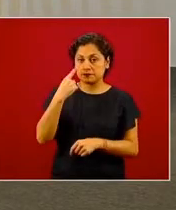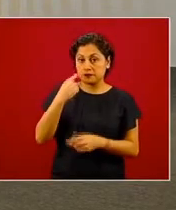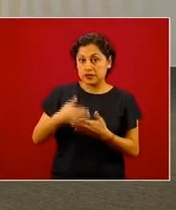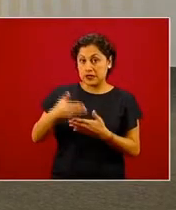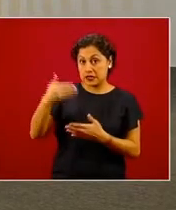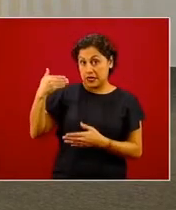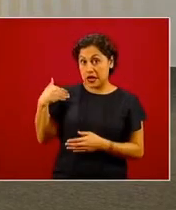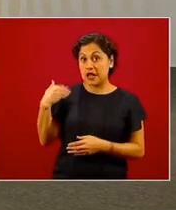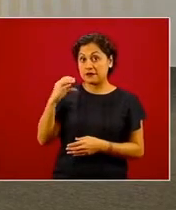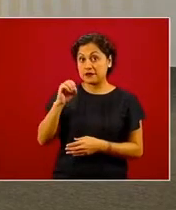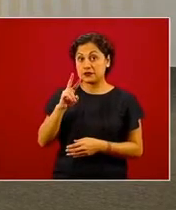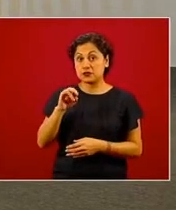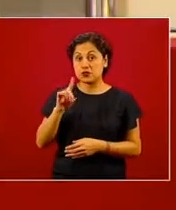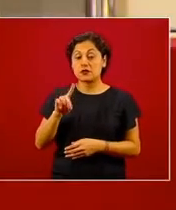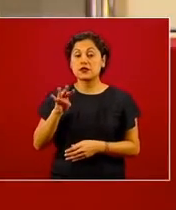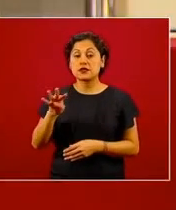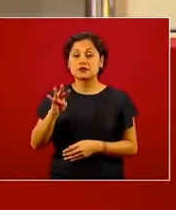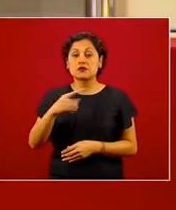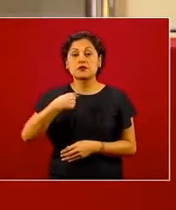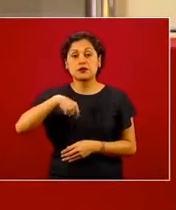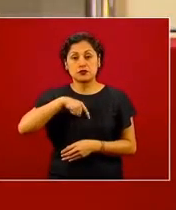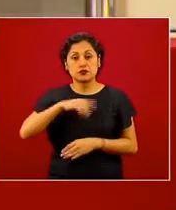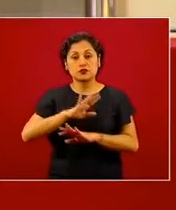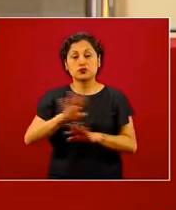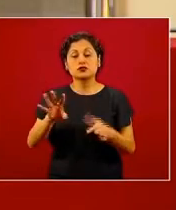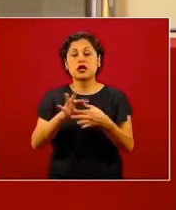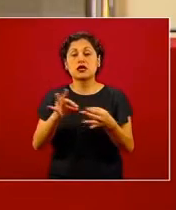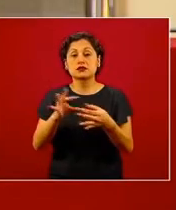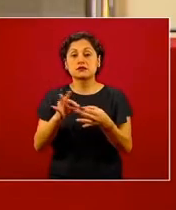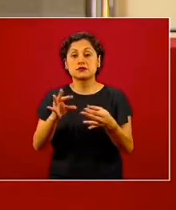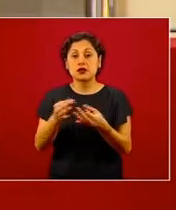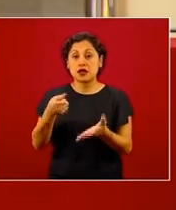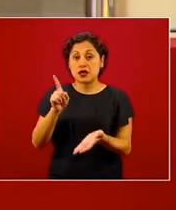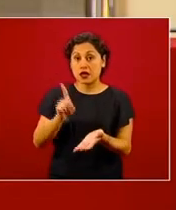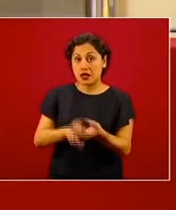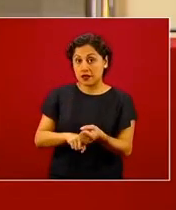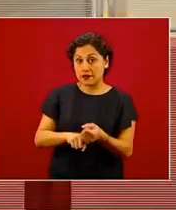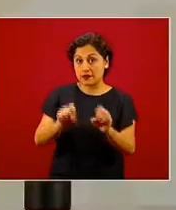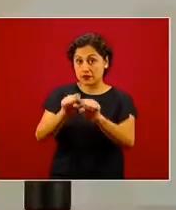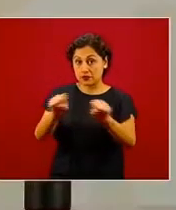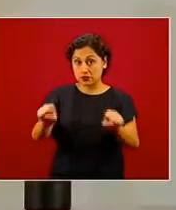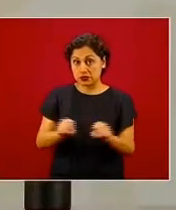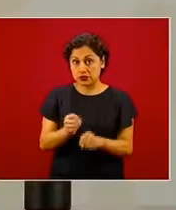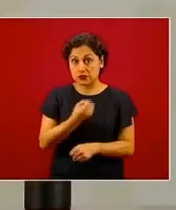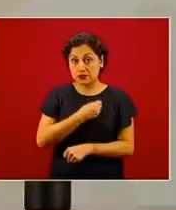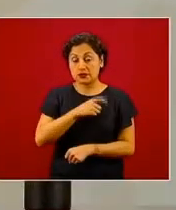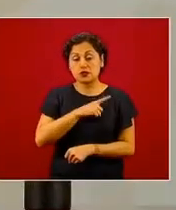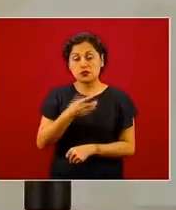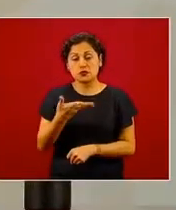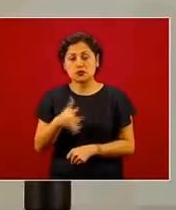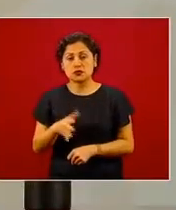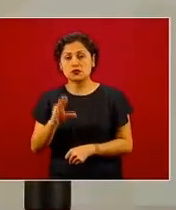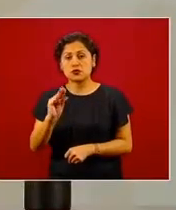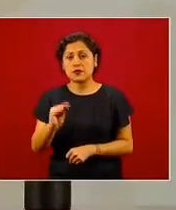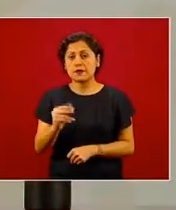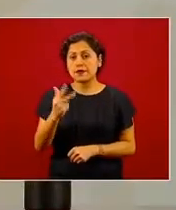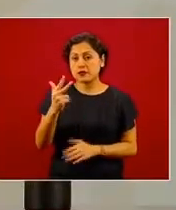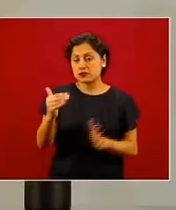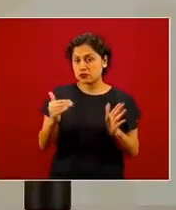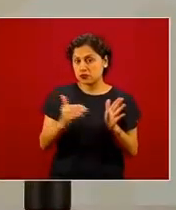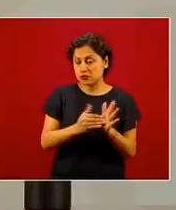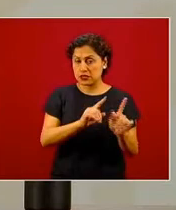As we said before COVID, in the national healthcare system, there are nearly 98,000